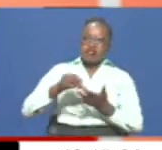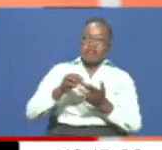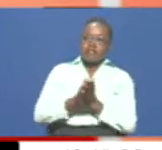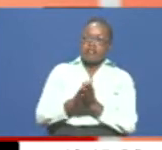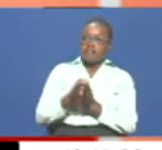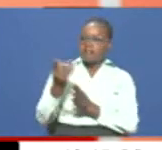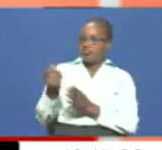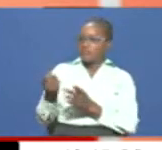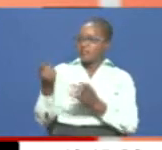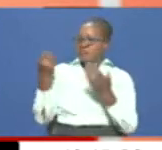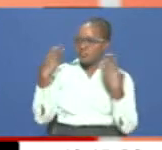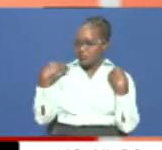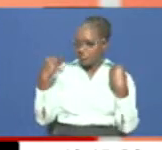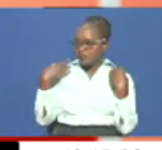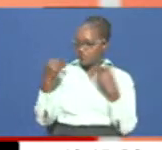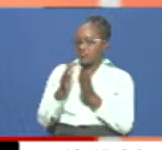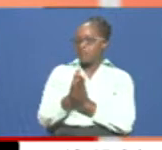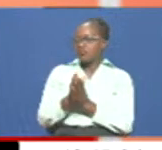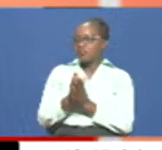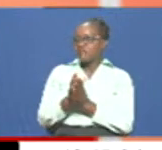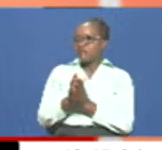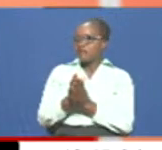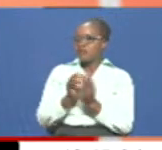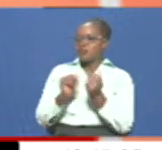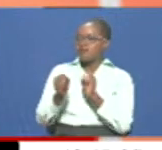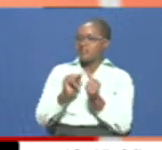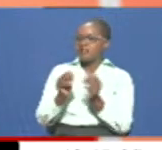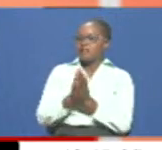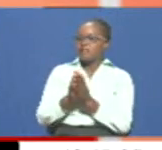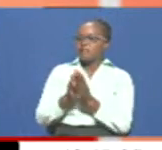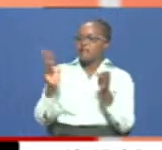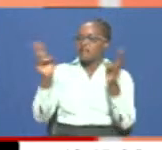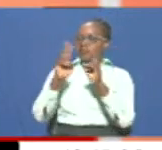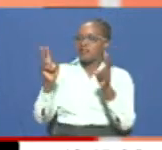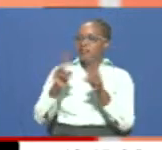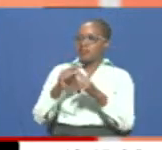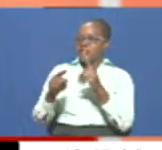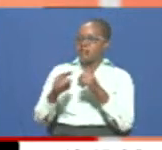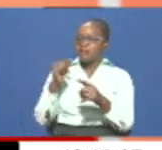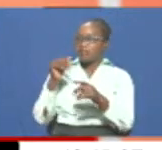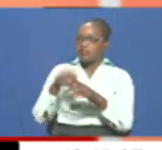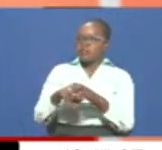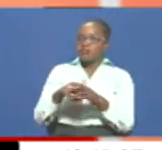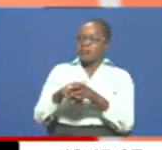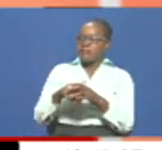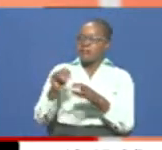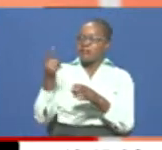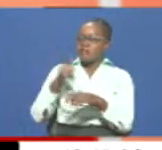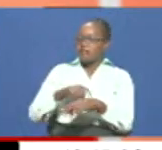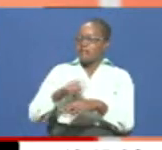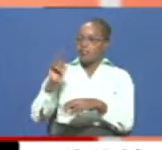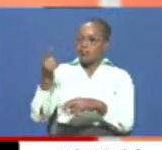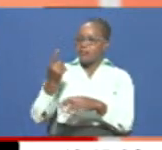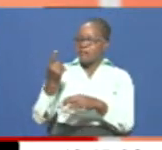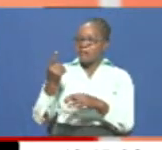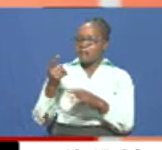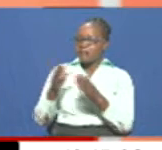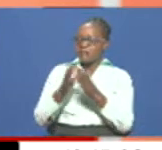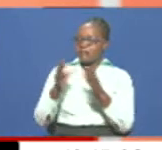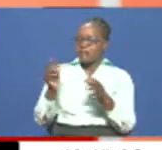sports, you find that they compete within international standards for the first time in a big event. We are saying this a